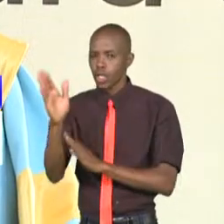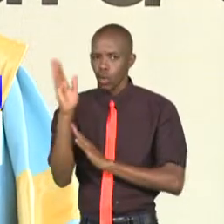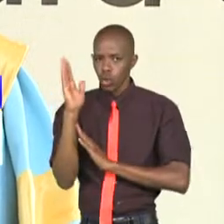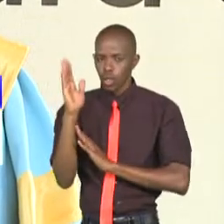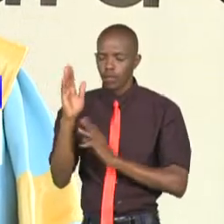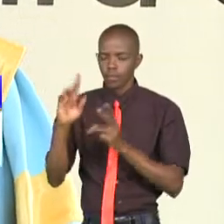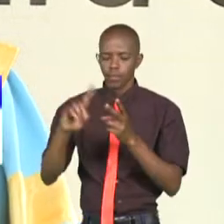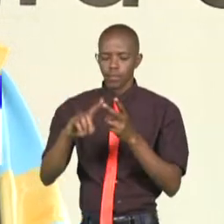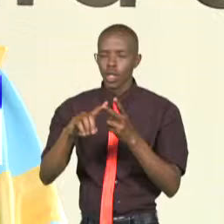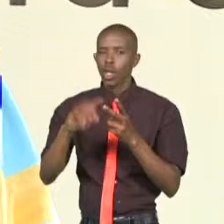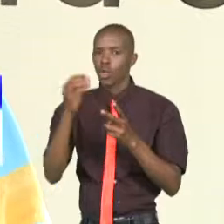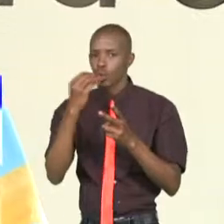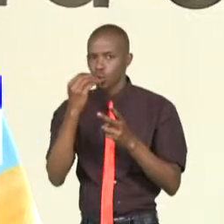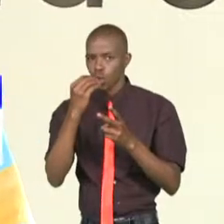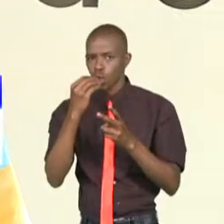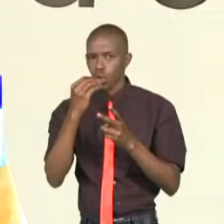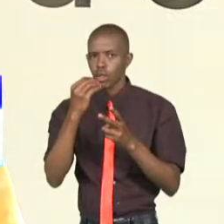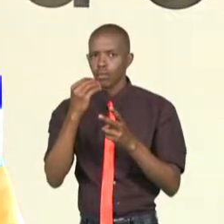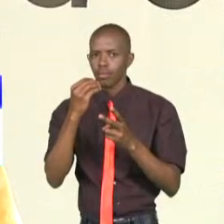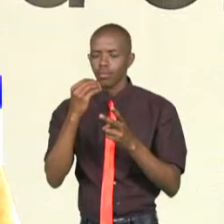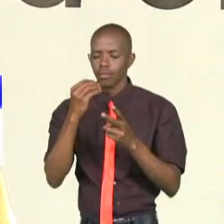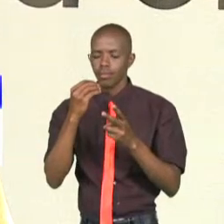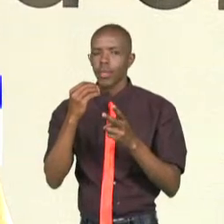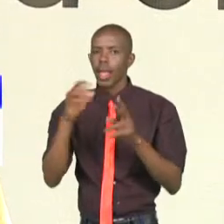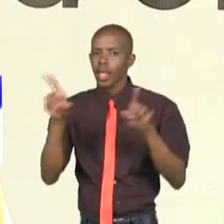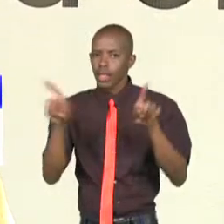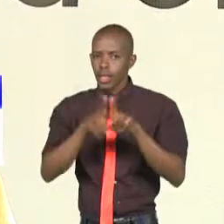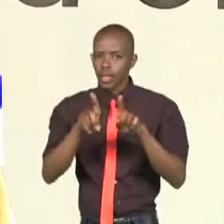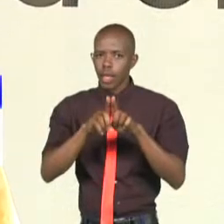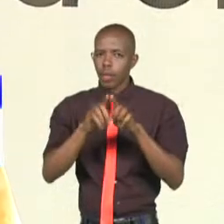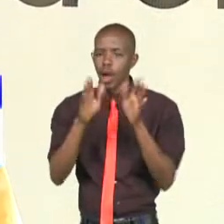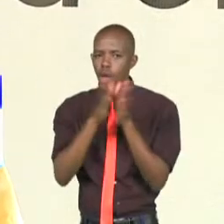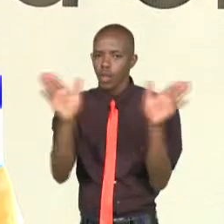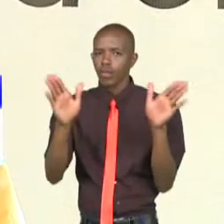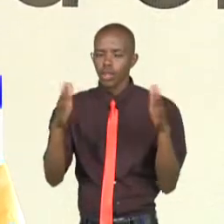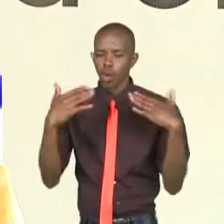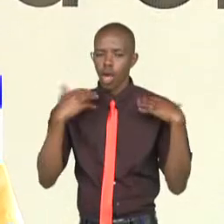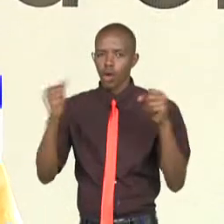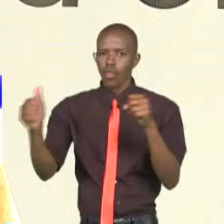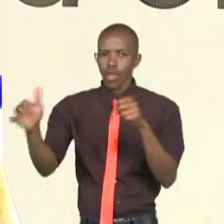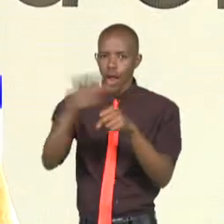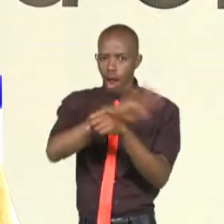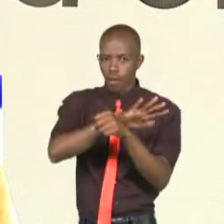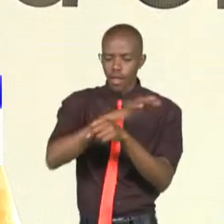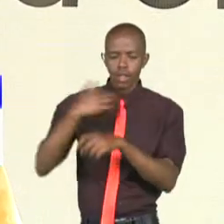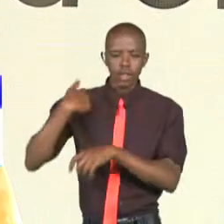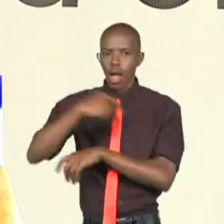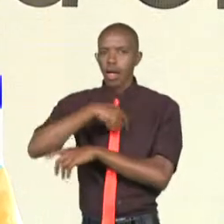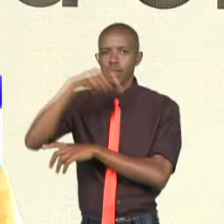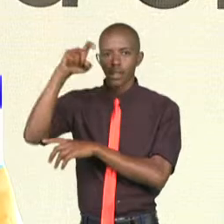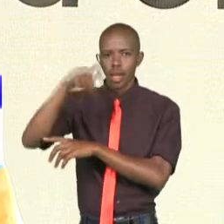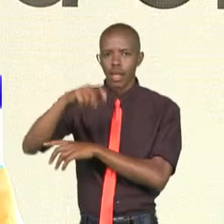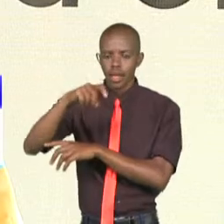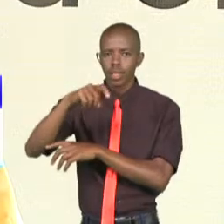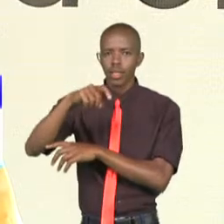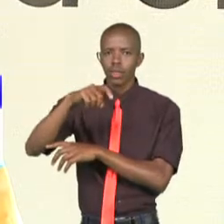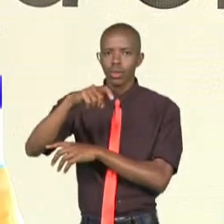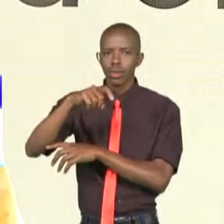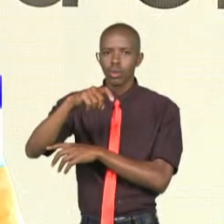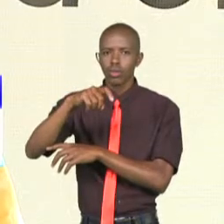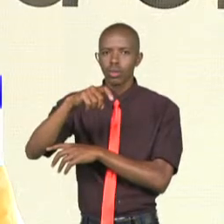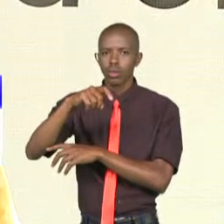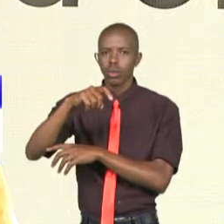and nutrition pillar, and also in the universal health coverage. So we need to channel